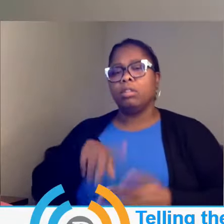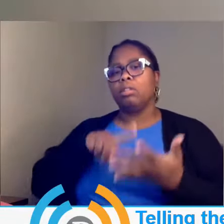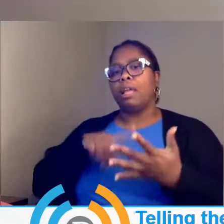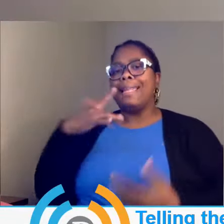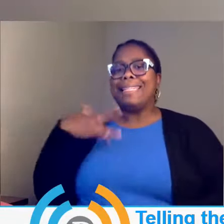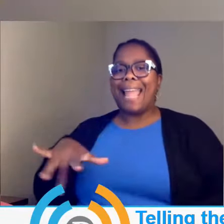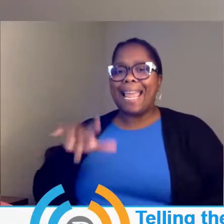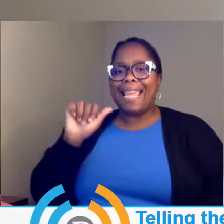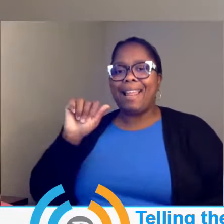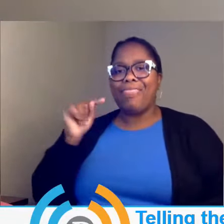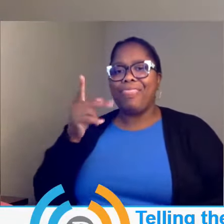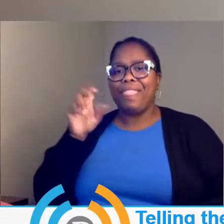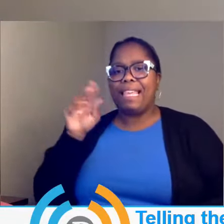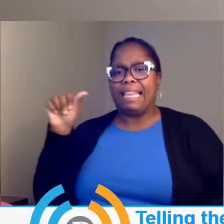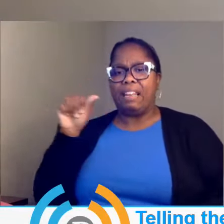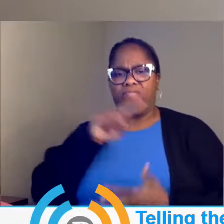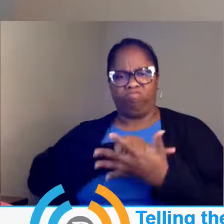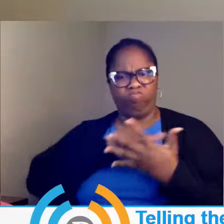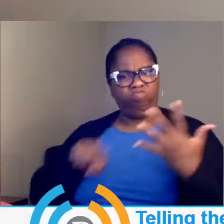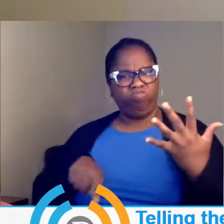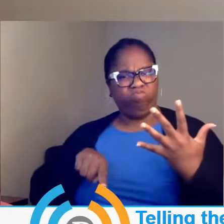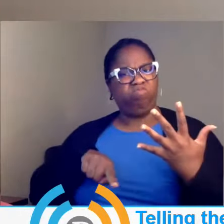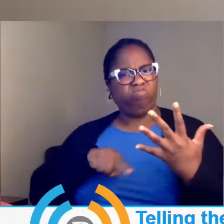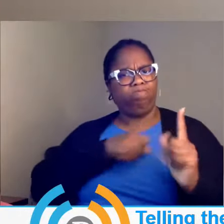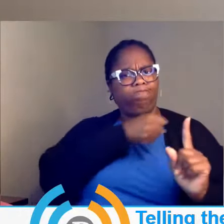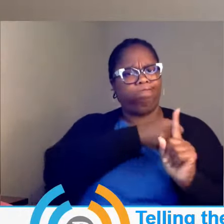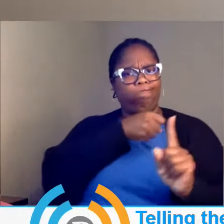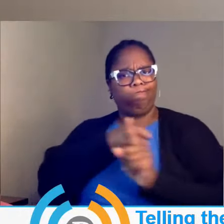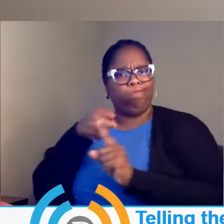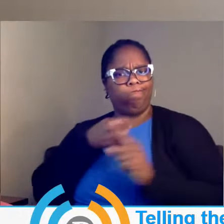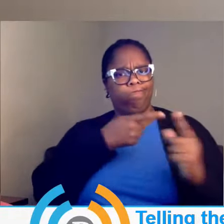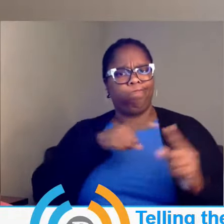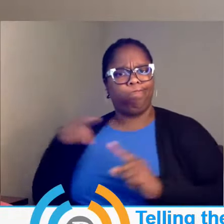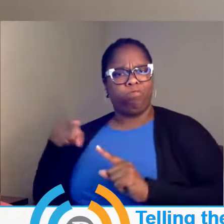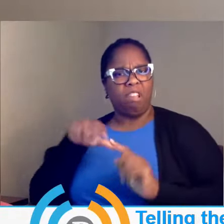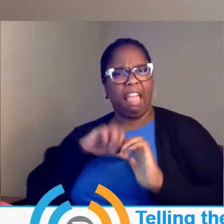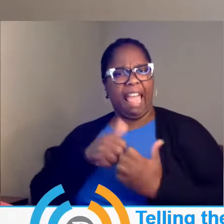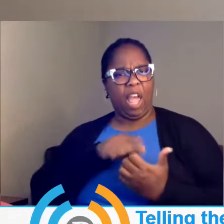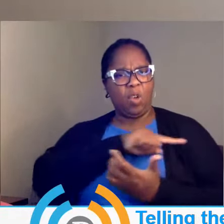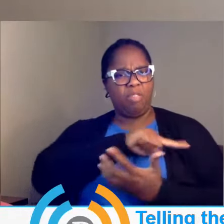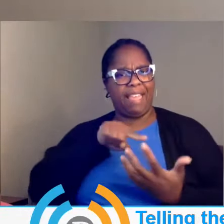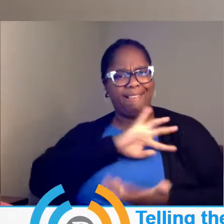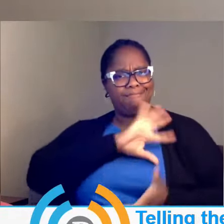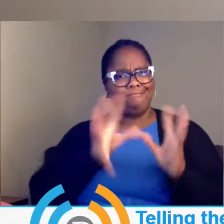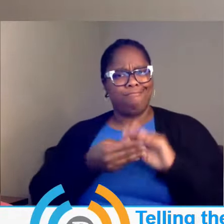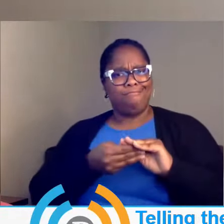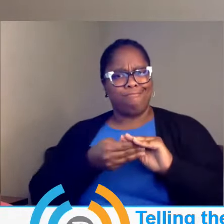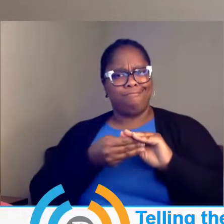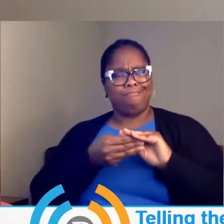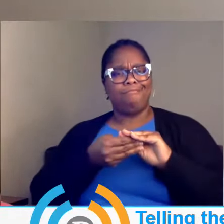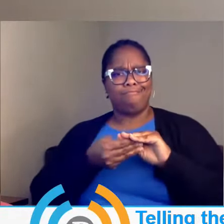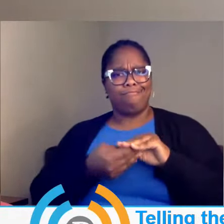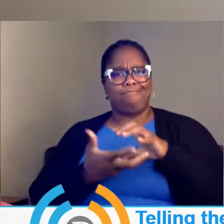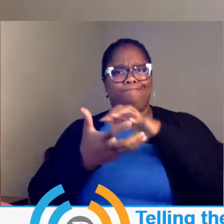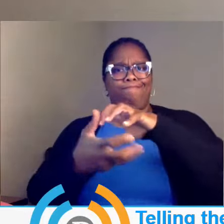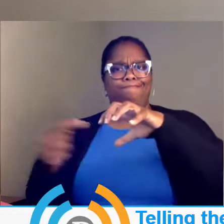moments fit into the narrative of what people are asking for with these peaceful protests in Portland?